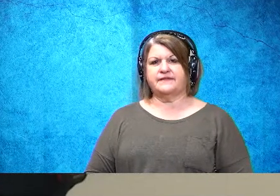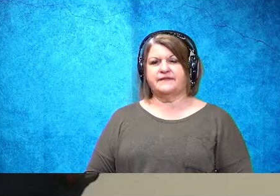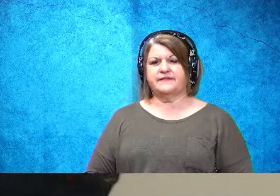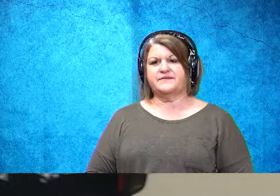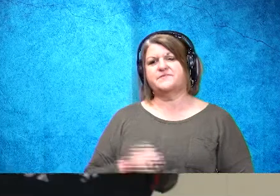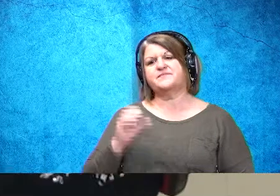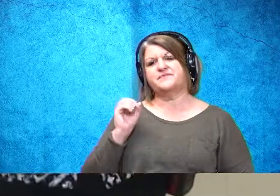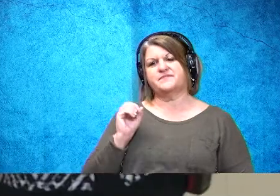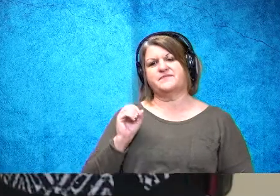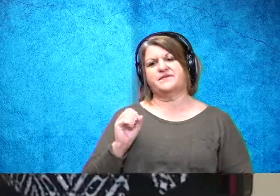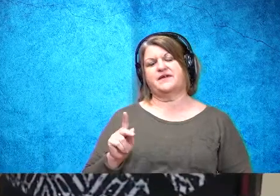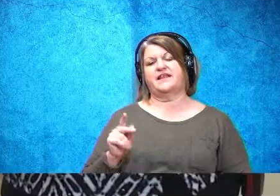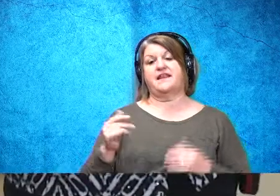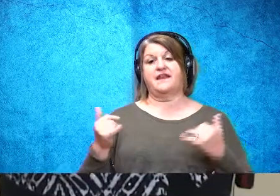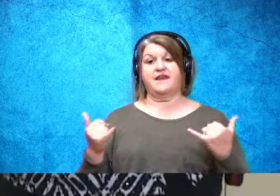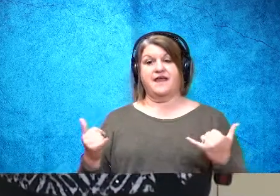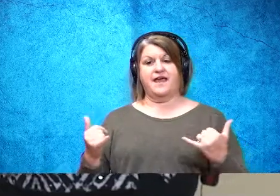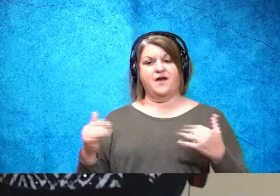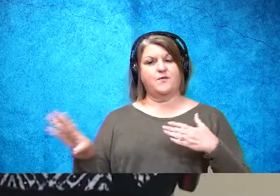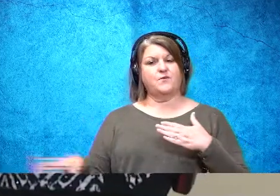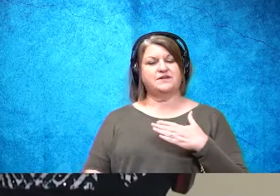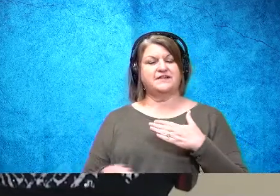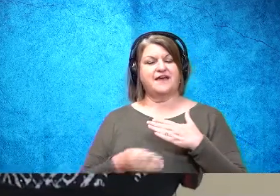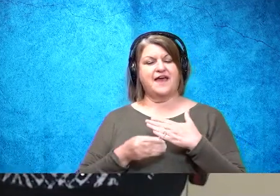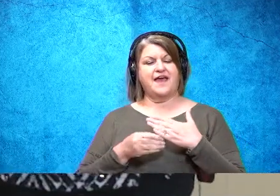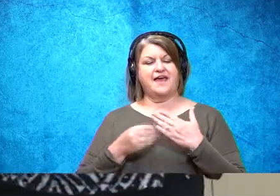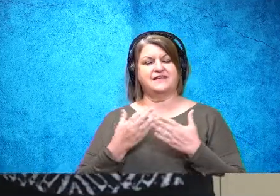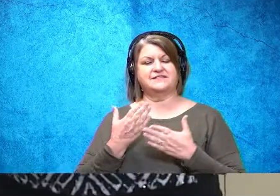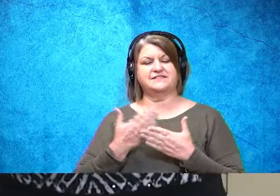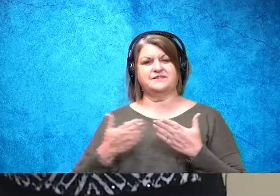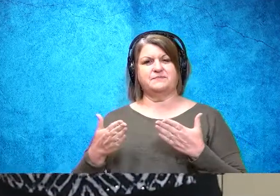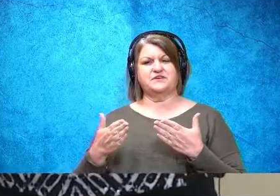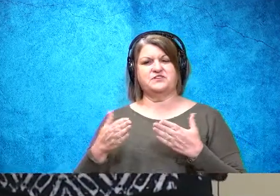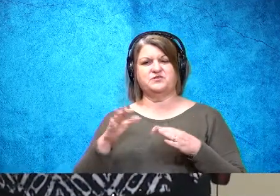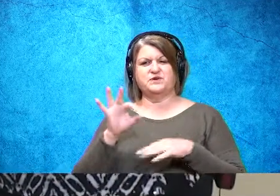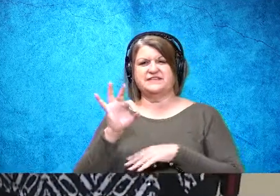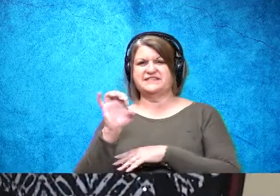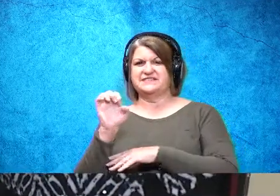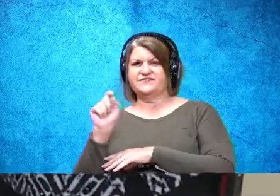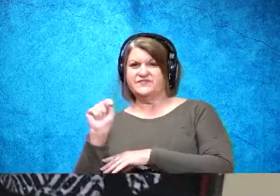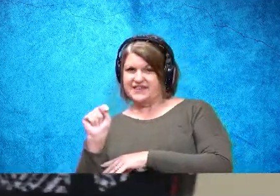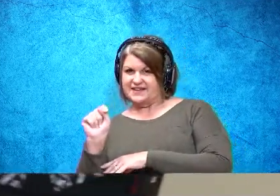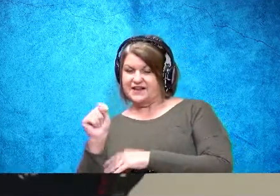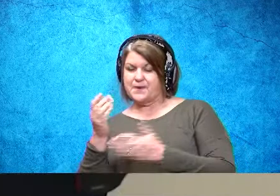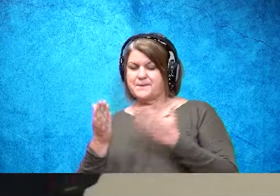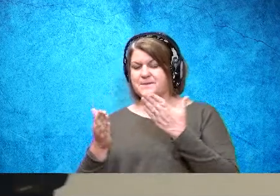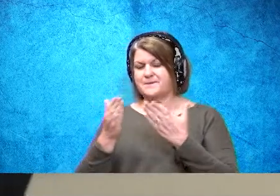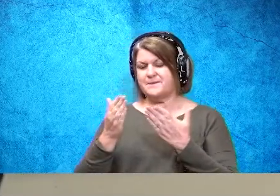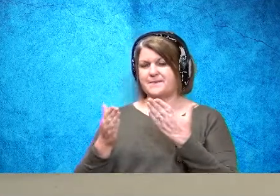All right. Now, I want to add something on his feet. Maybe some little